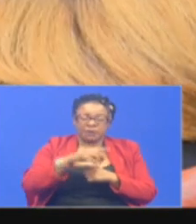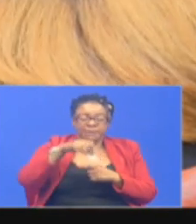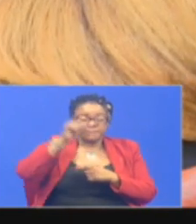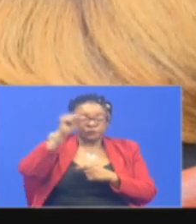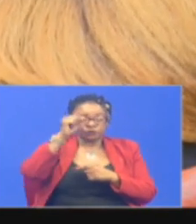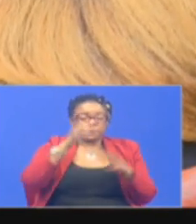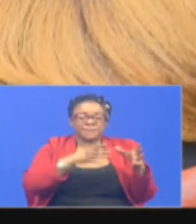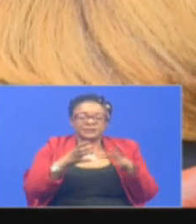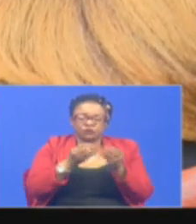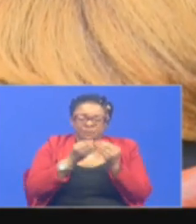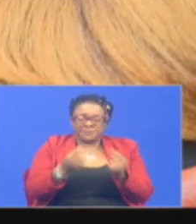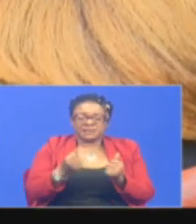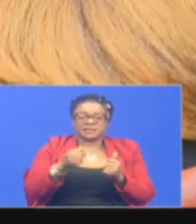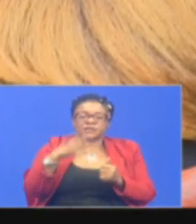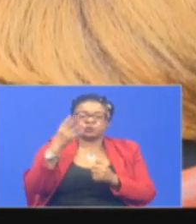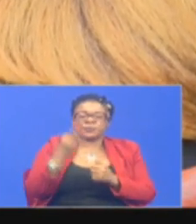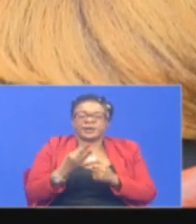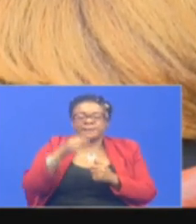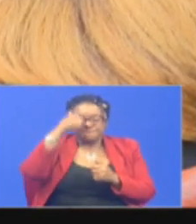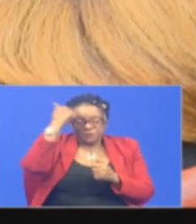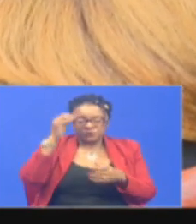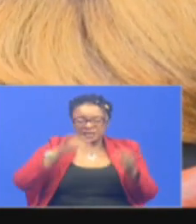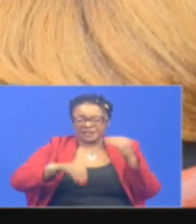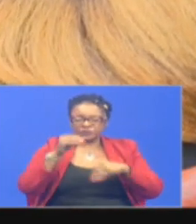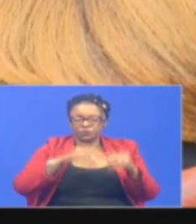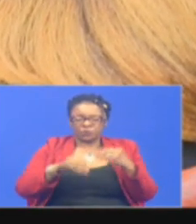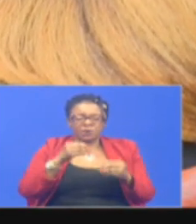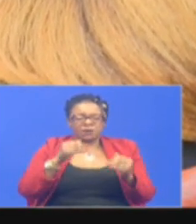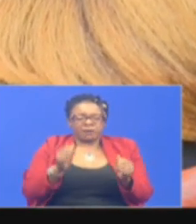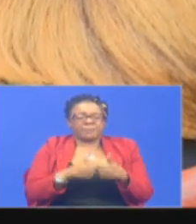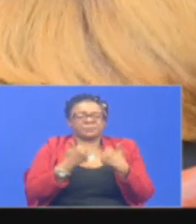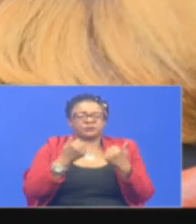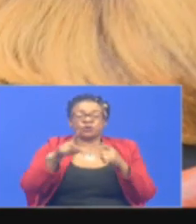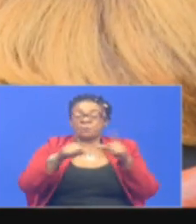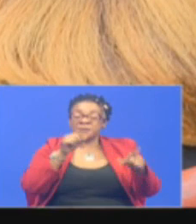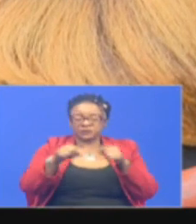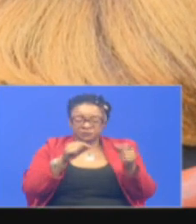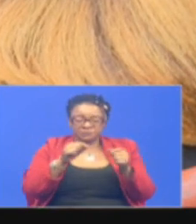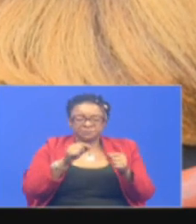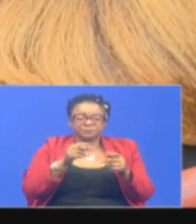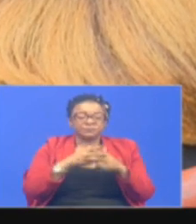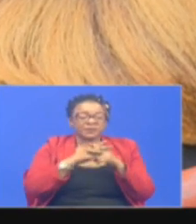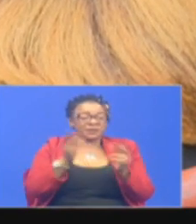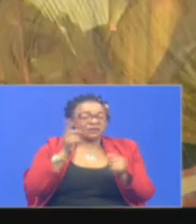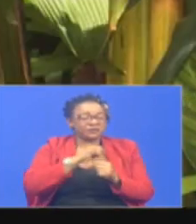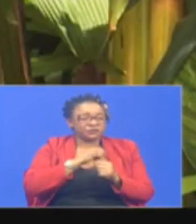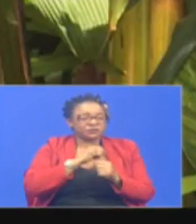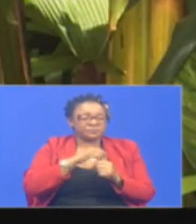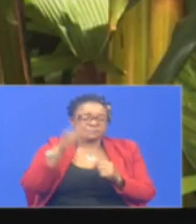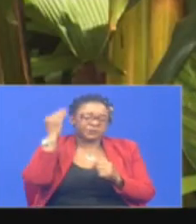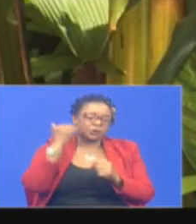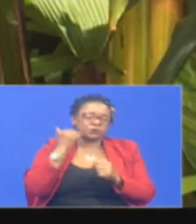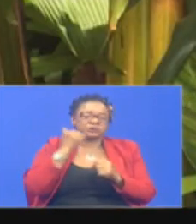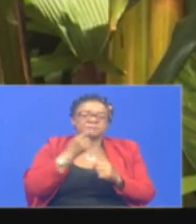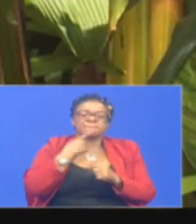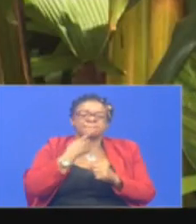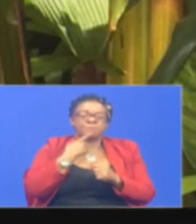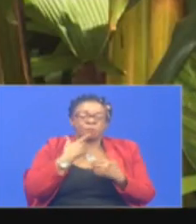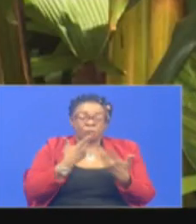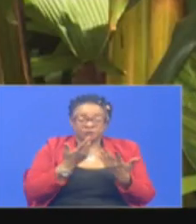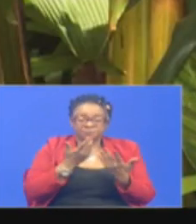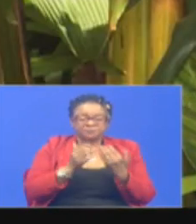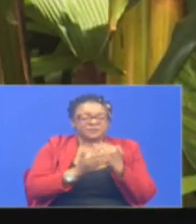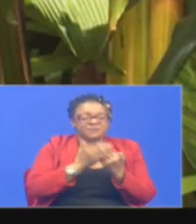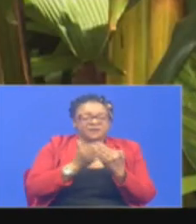rule. But because the elections were still underway, the nominations had already started, the court did rule in favor of them